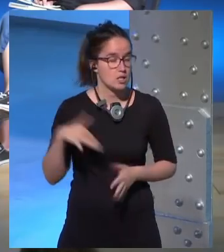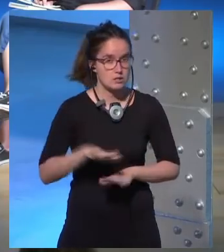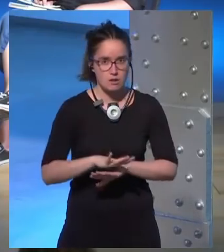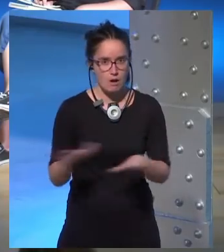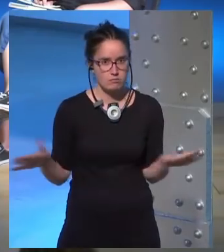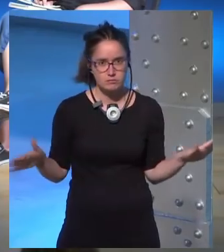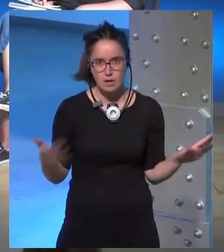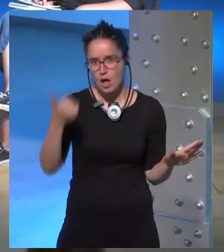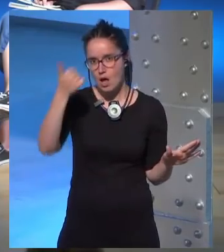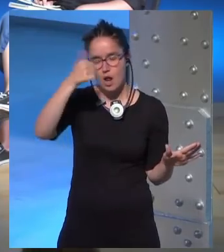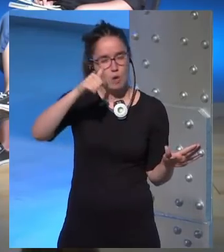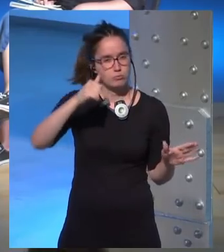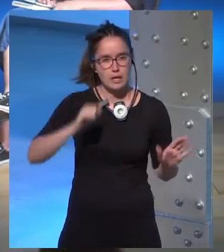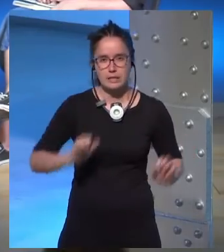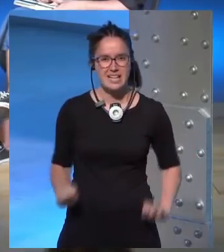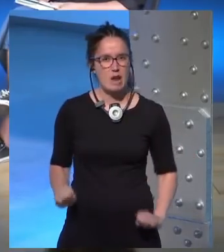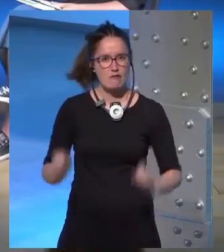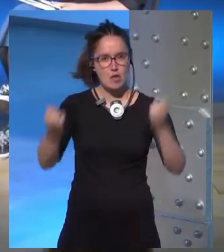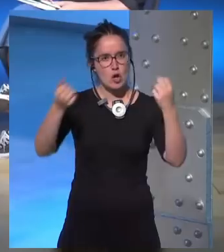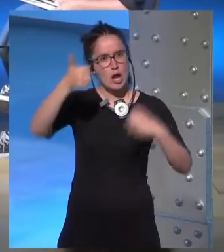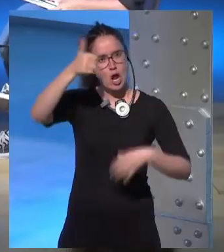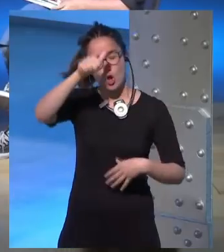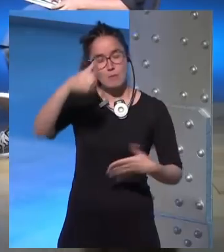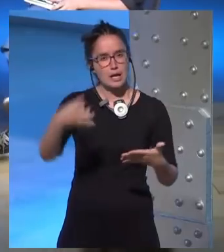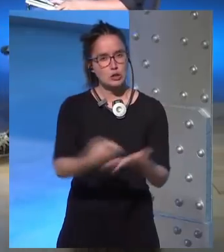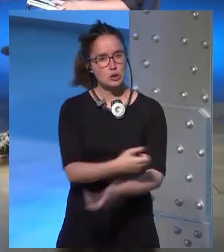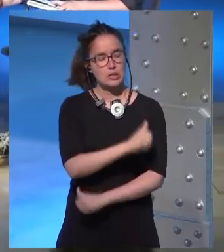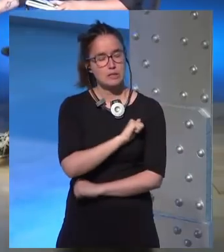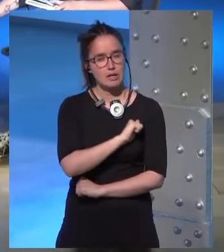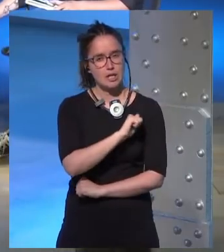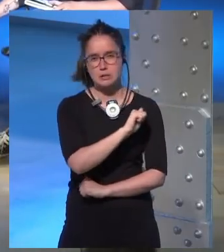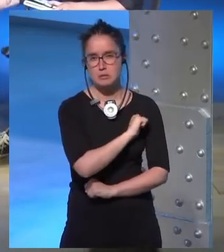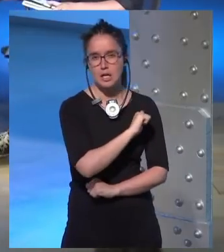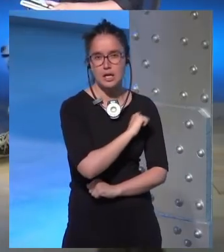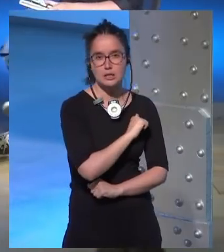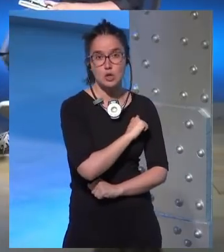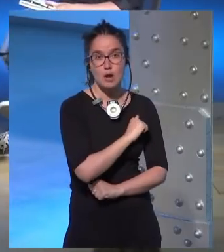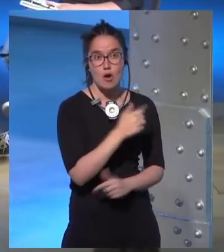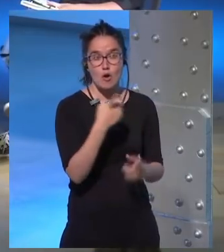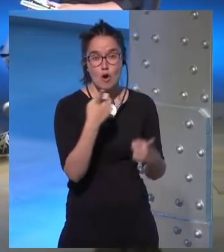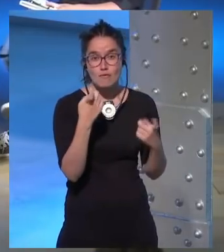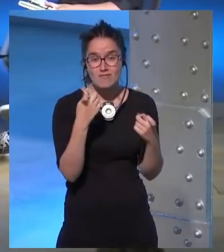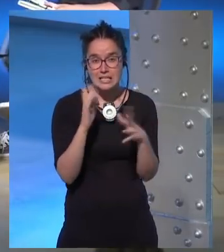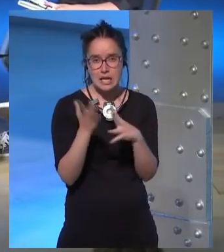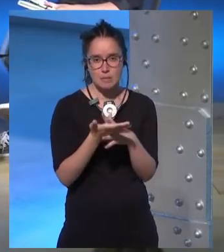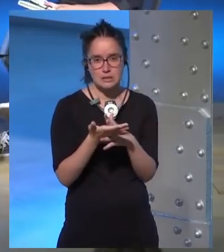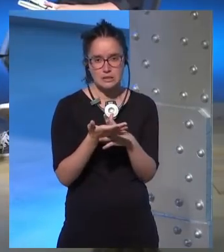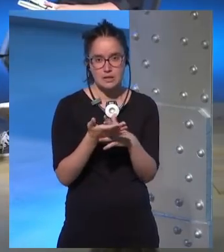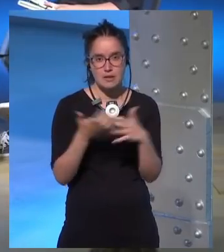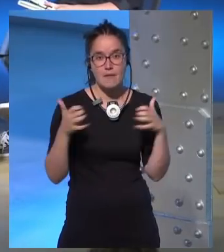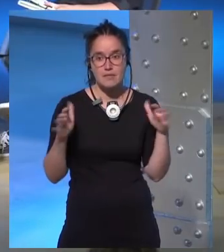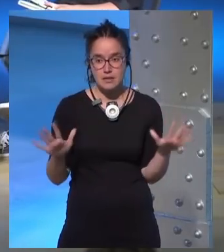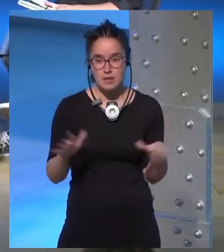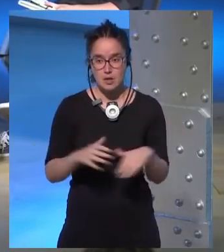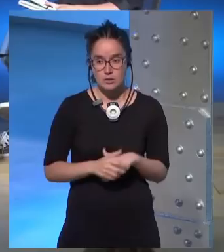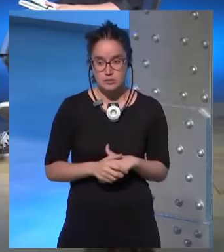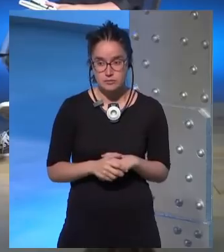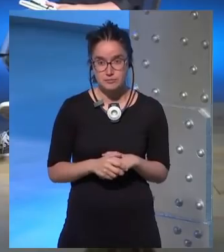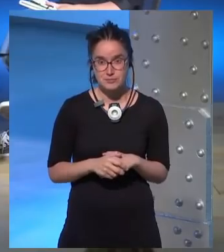moment there was a pregnancy, and then I thought, oh, the messiahs, we've been waiting for the man to come.